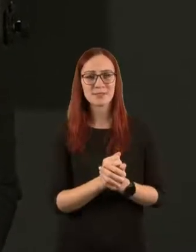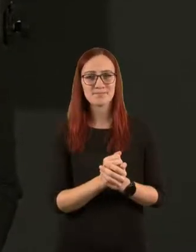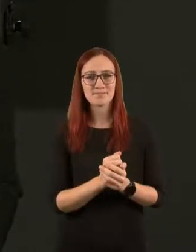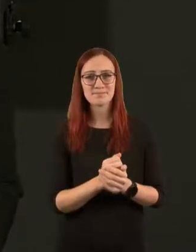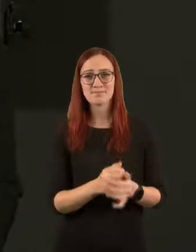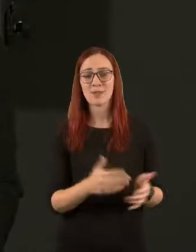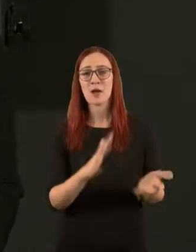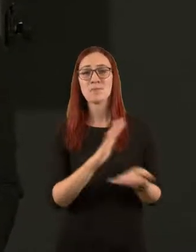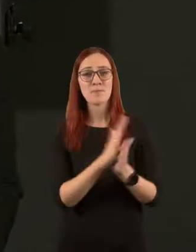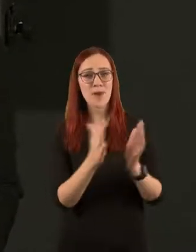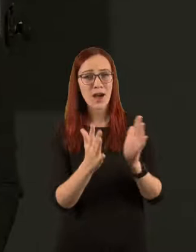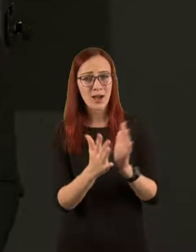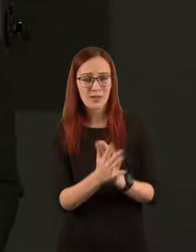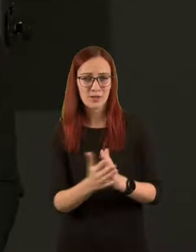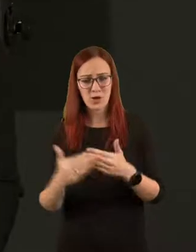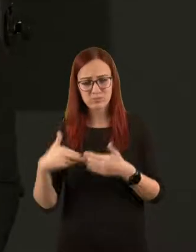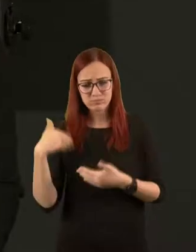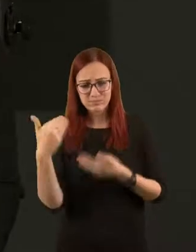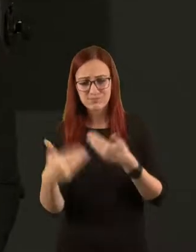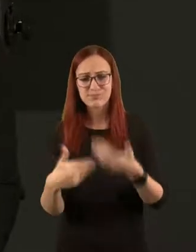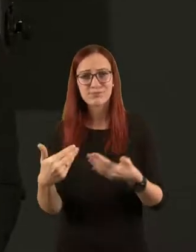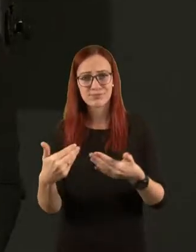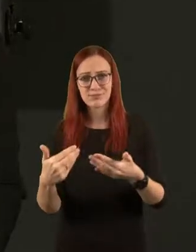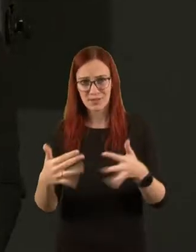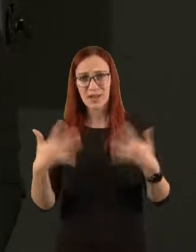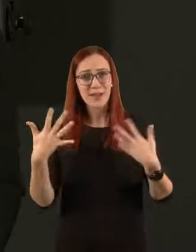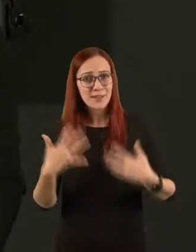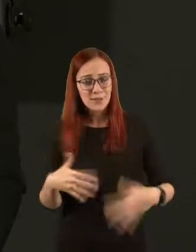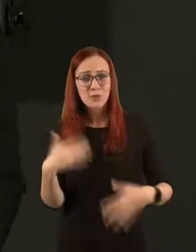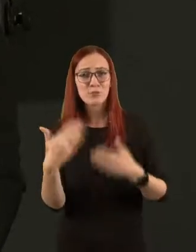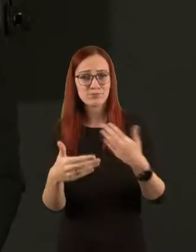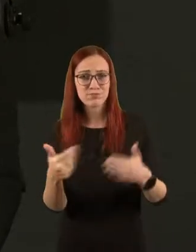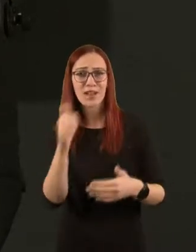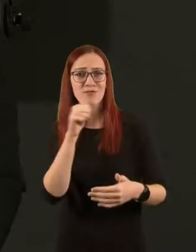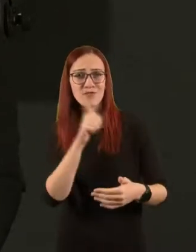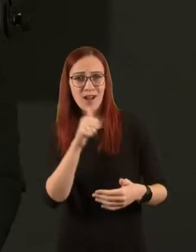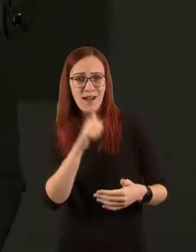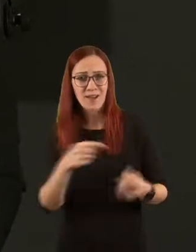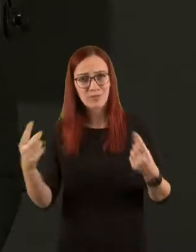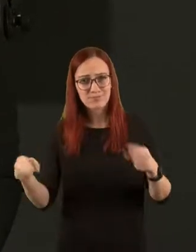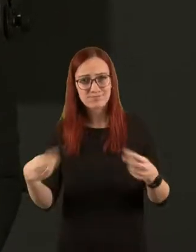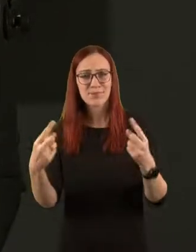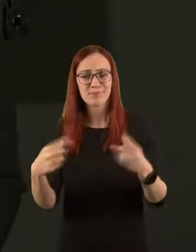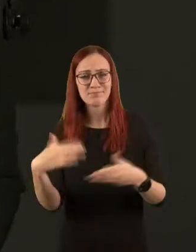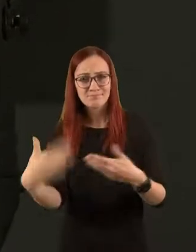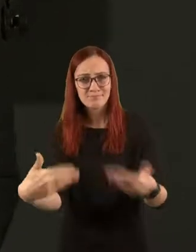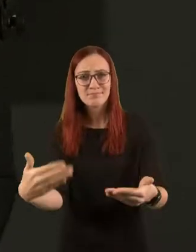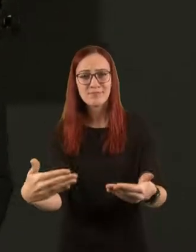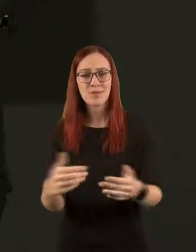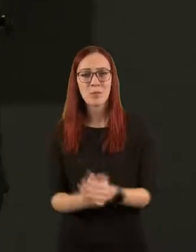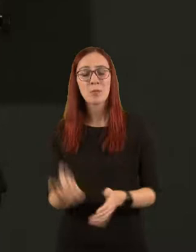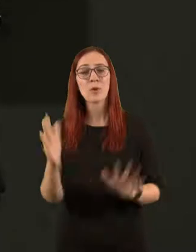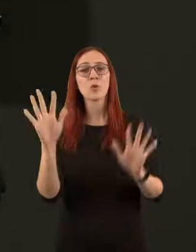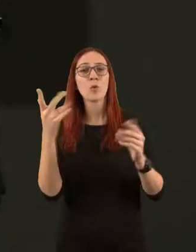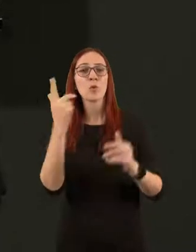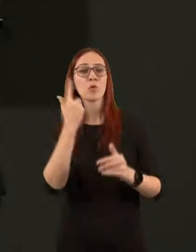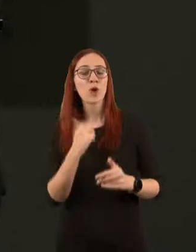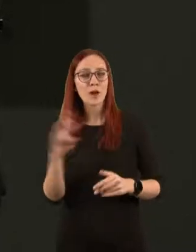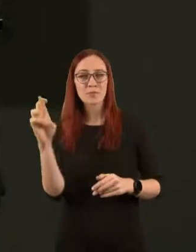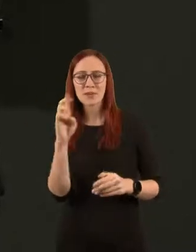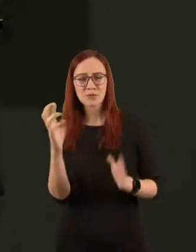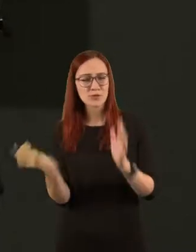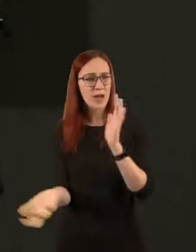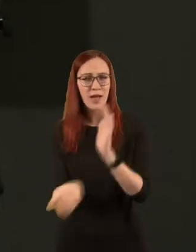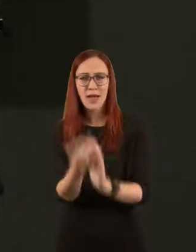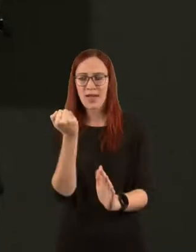colleagues in other EU member states and all over the world. We are ready to start moving in the direction